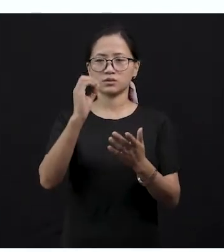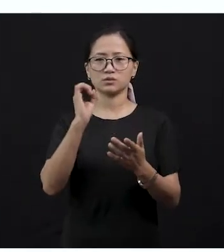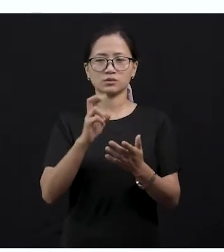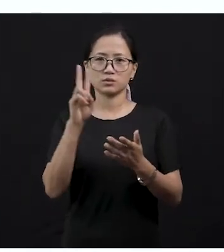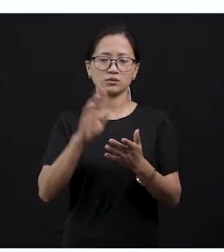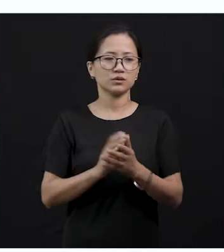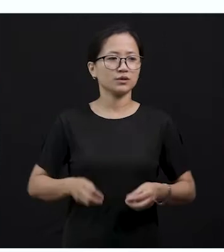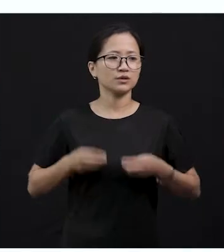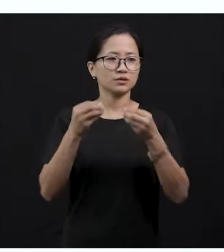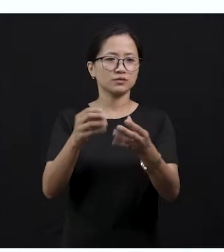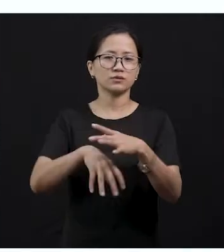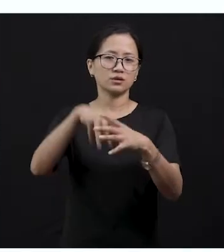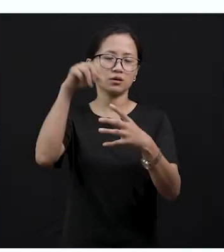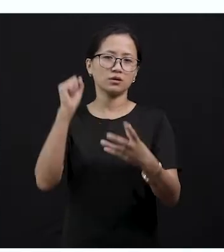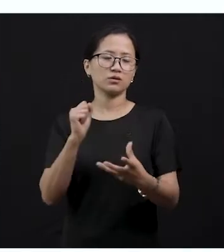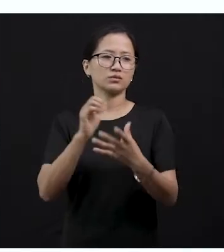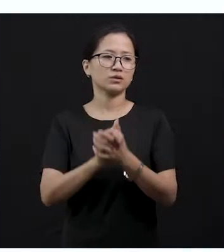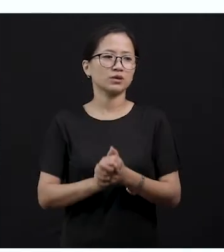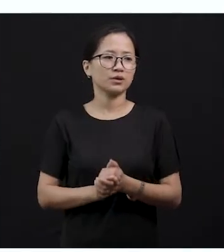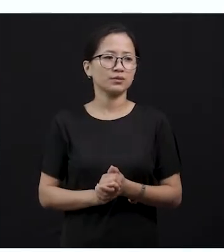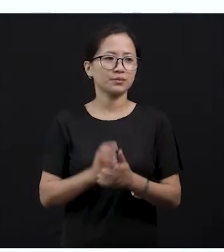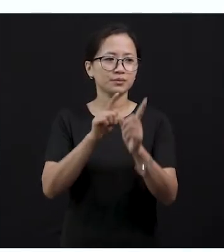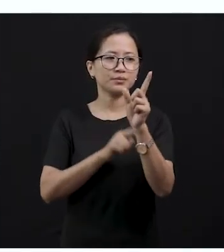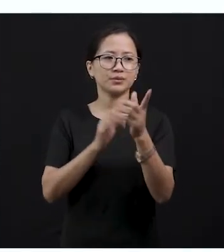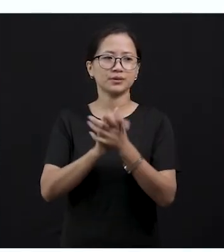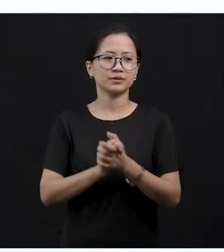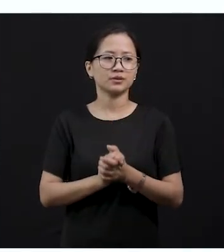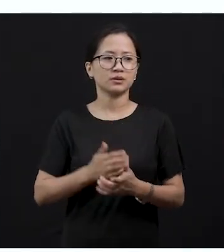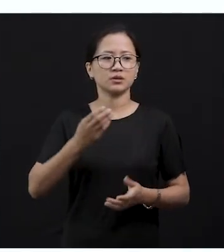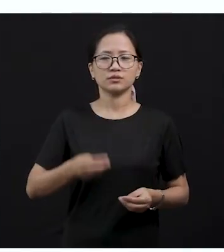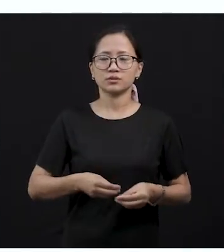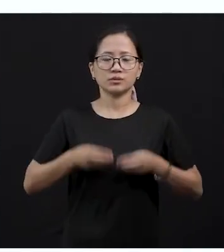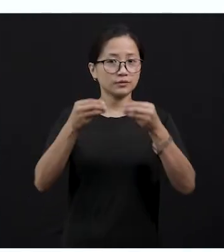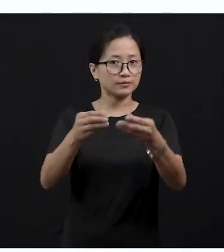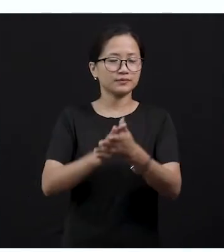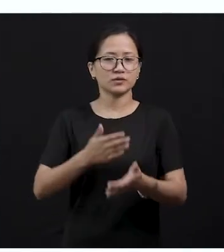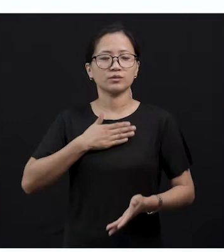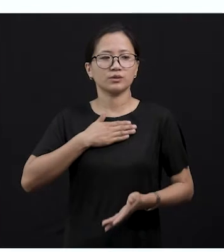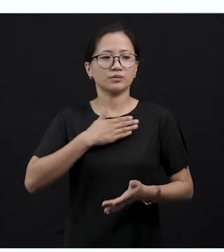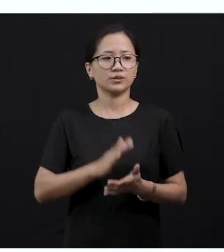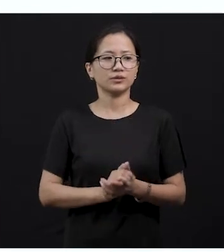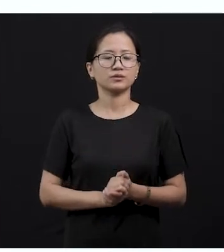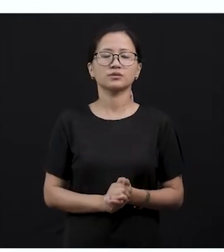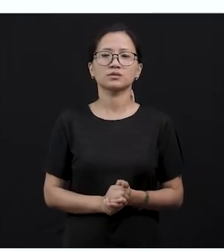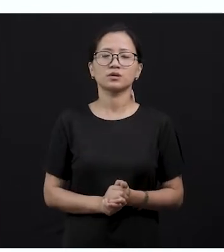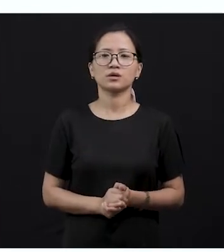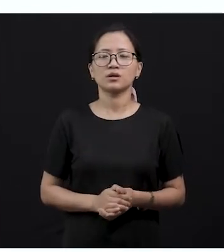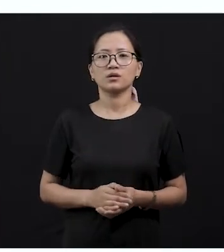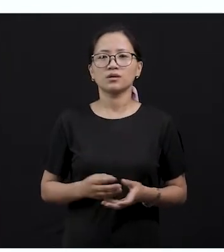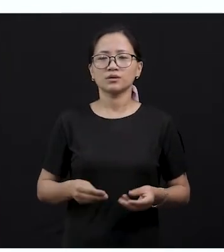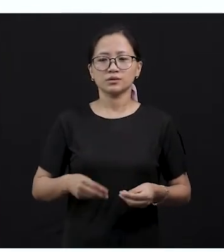process. And breathing is a part of respiration. So now you know respiration. Respiration means, you